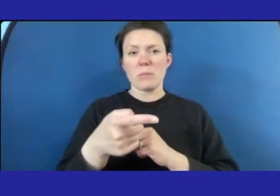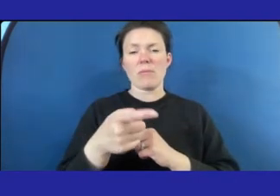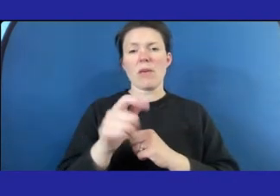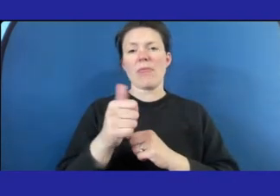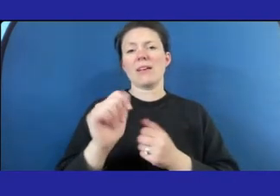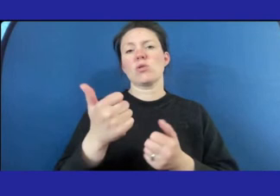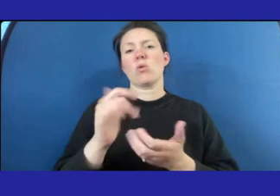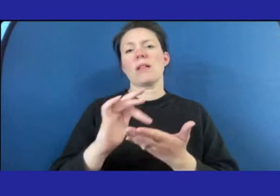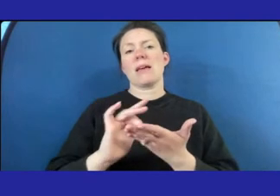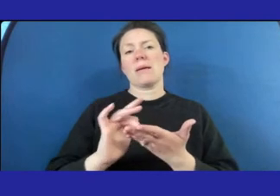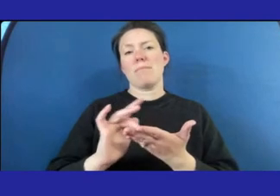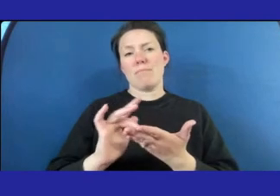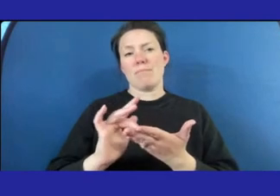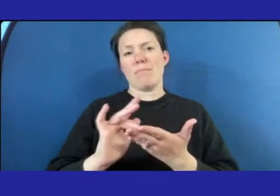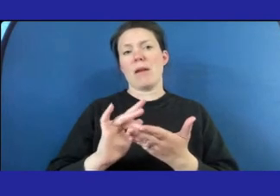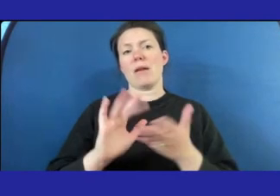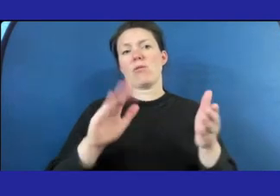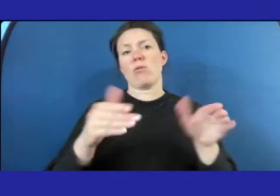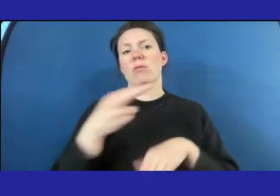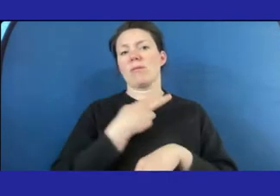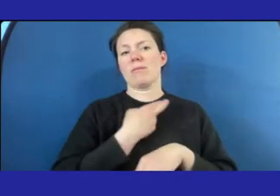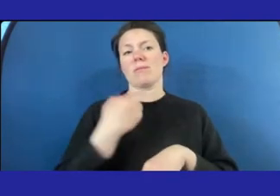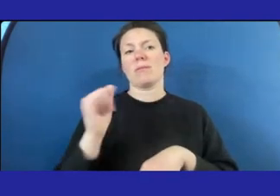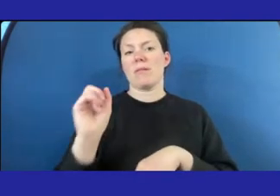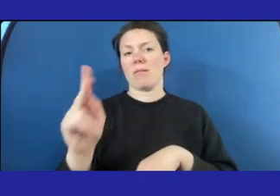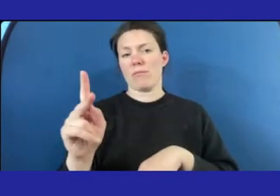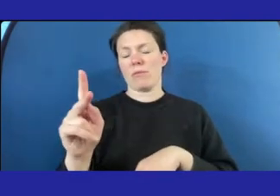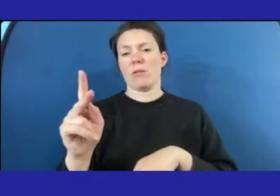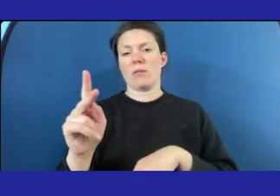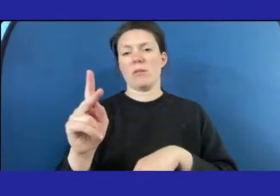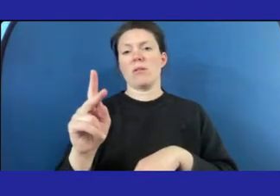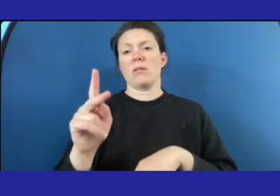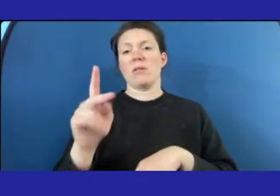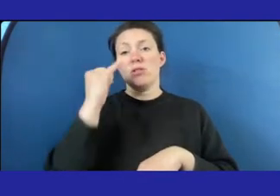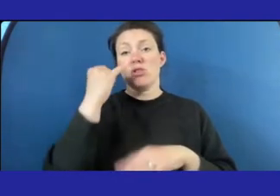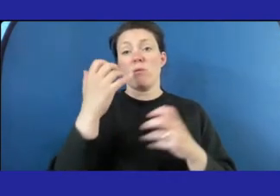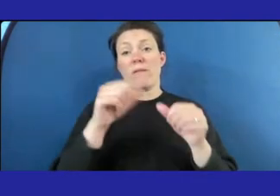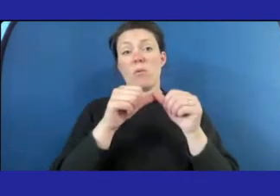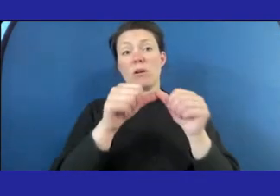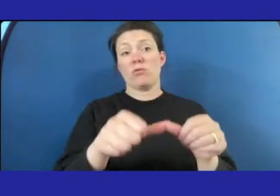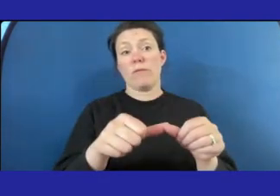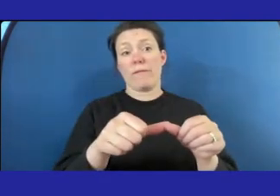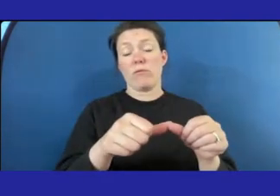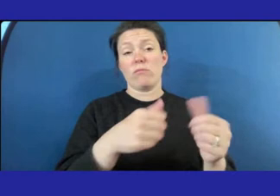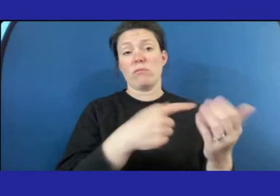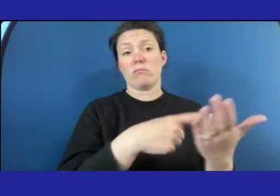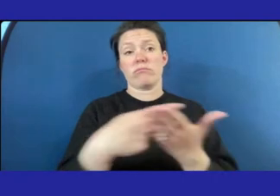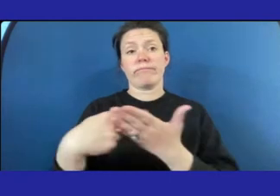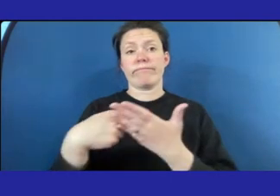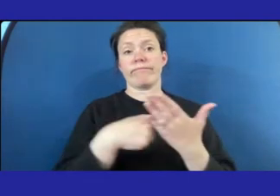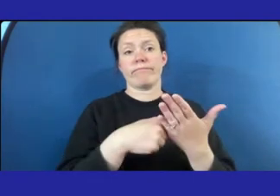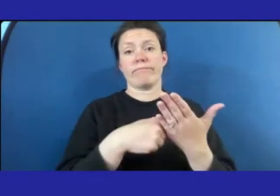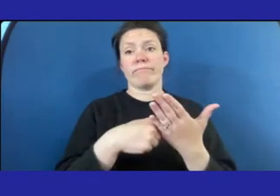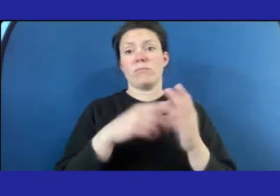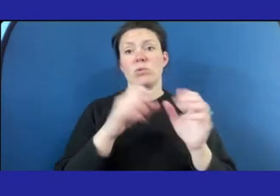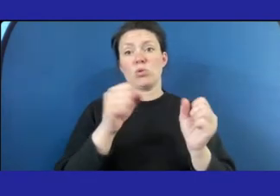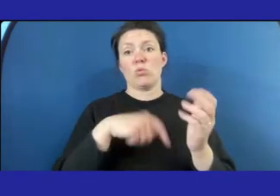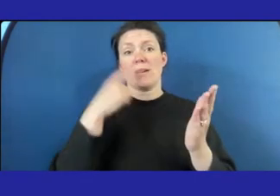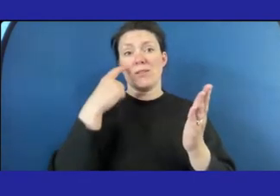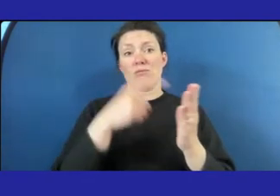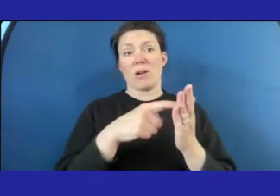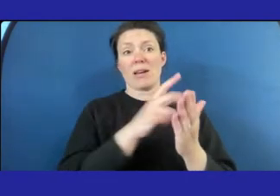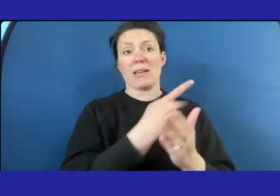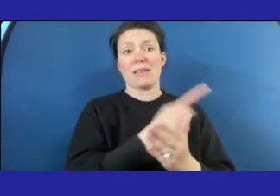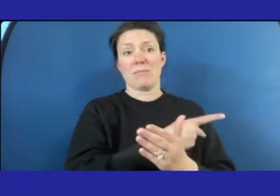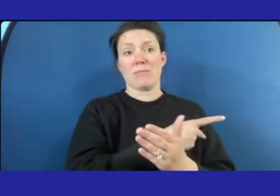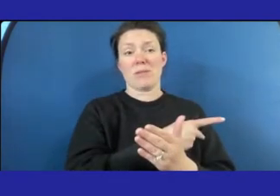morbidities. Right. All right. And our hope is that to further a dialogue that results in recognition that these patients